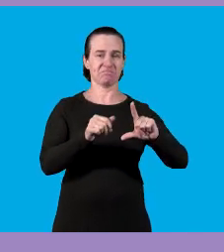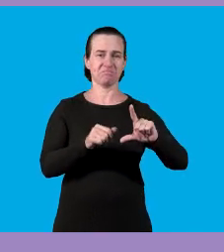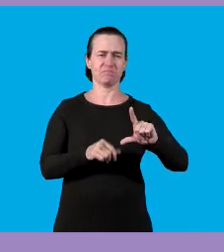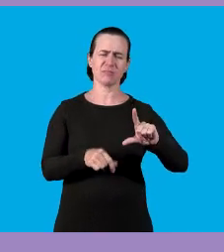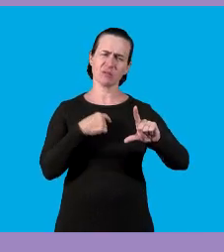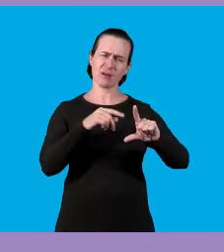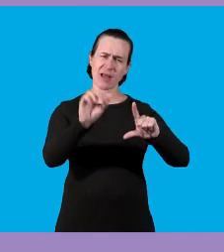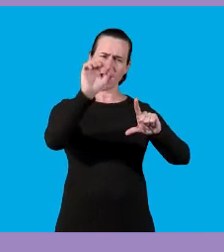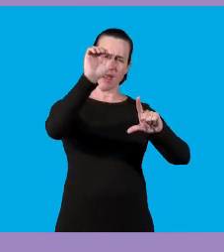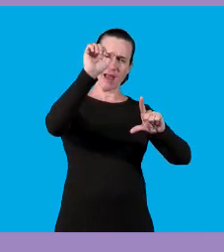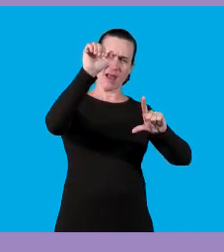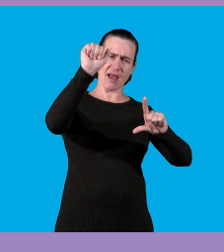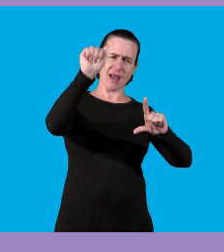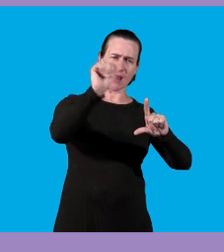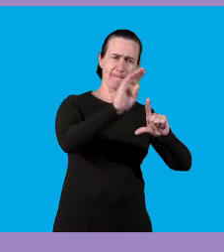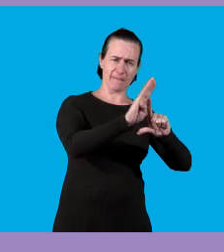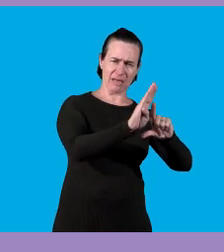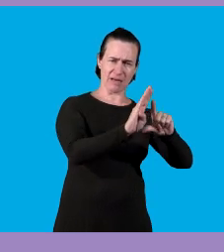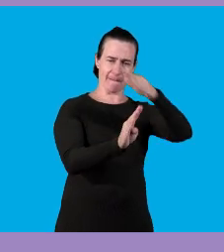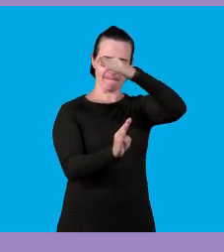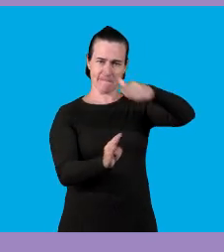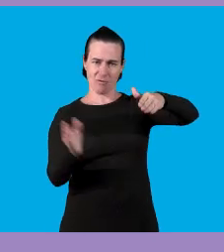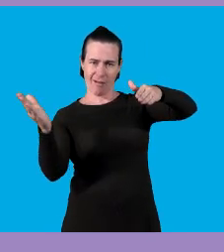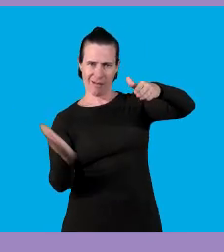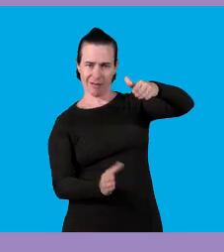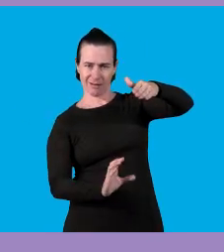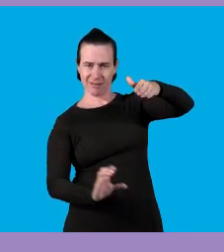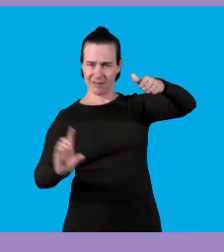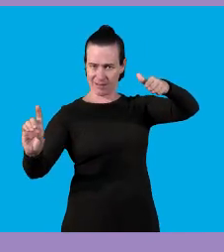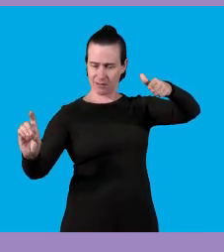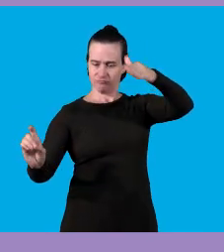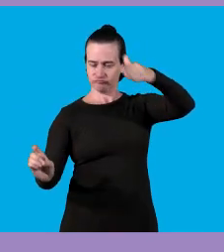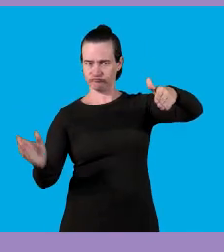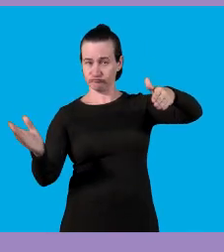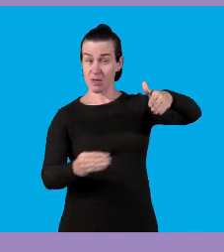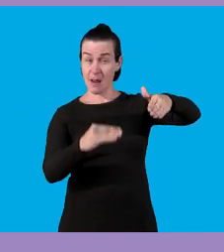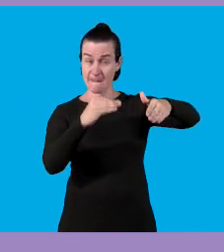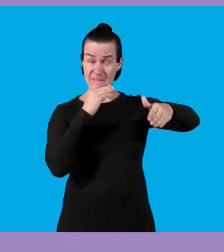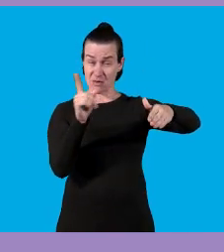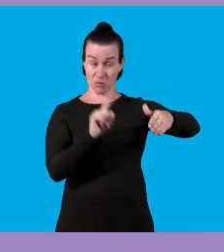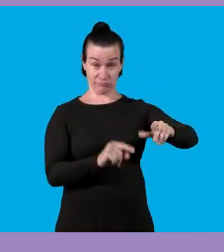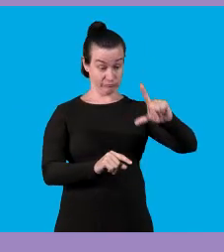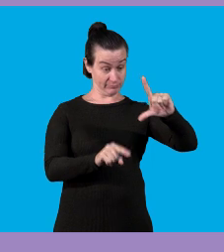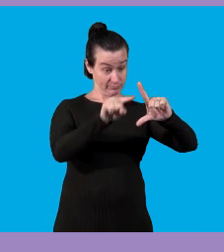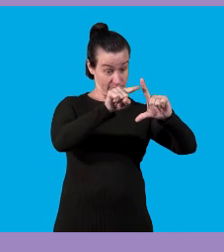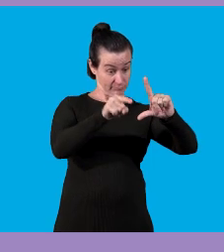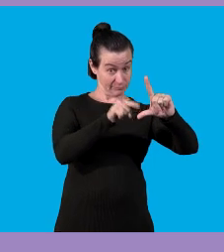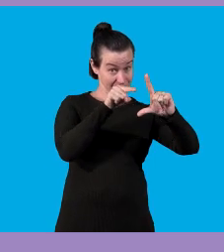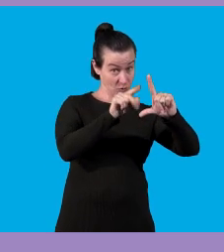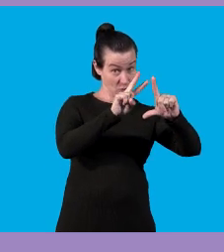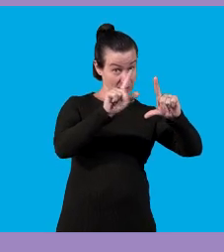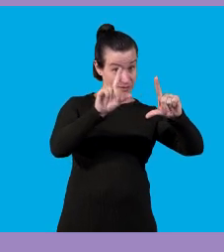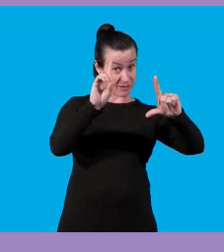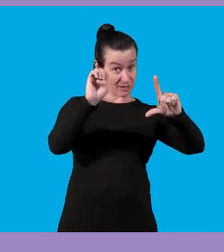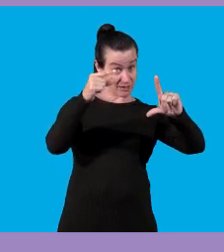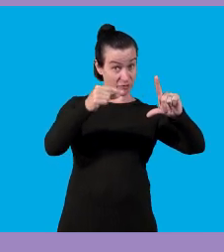line AB is parallel to line CD. Therefore, if this is 27 degrees, that angle there should